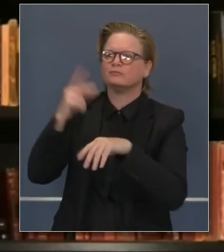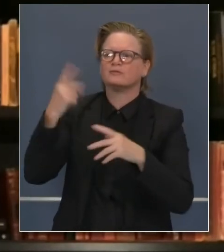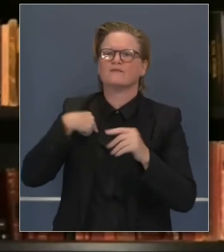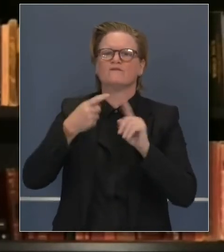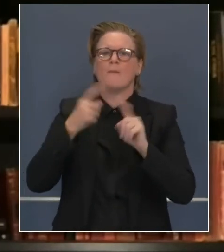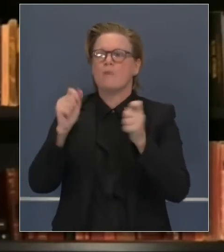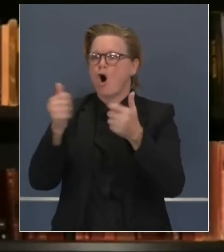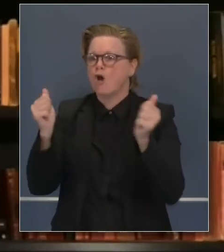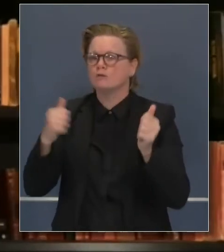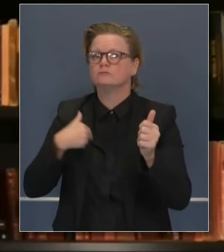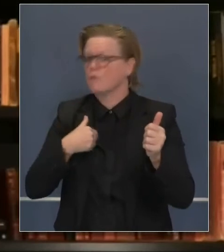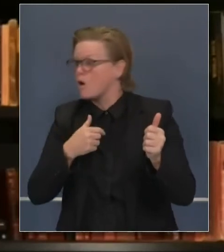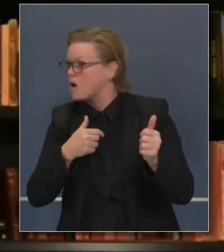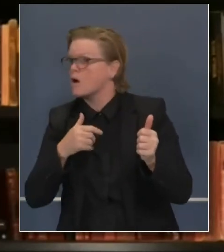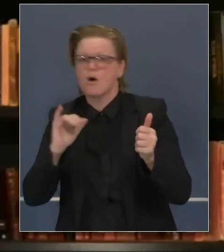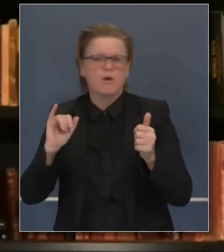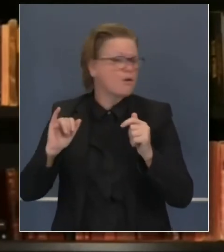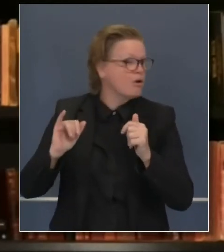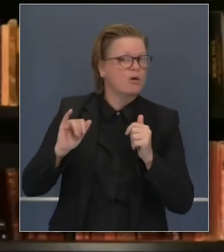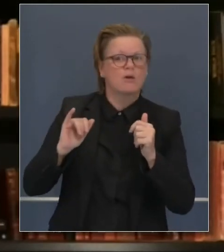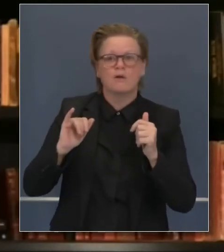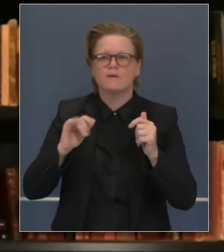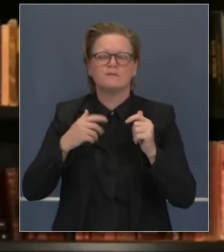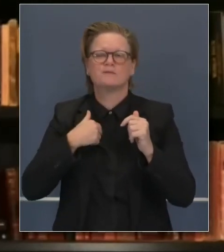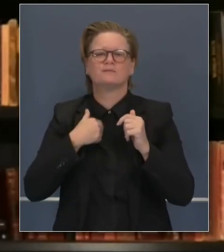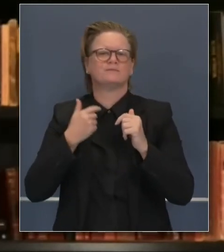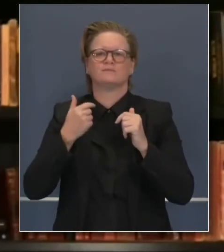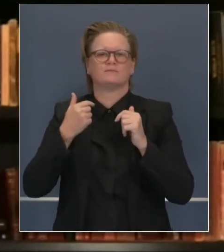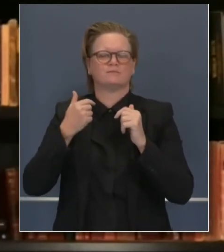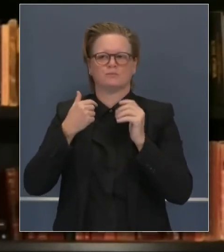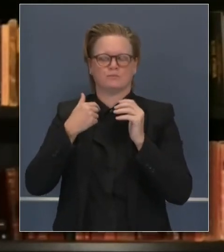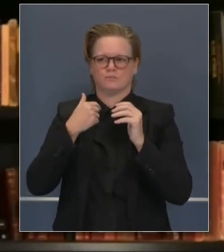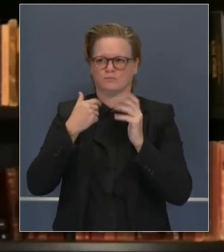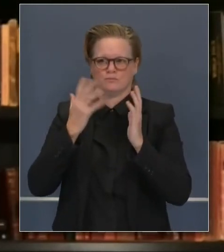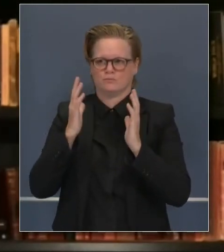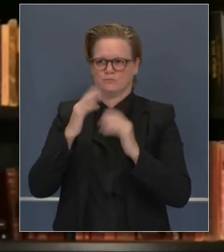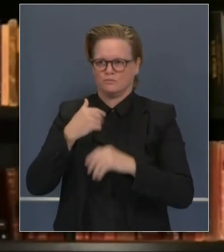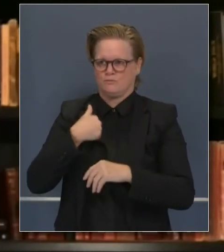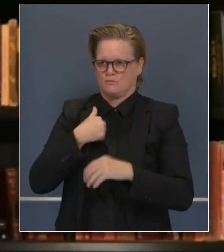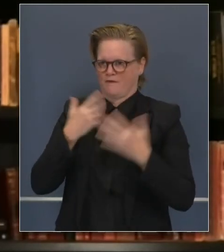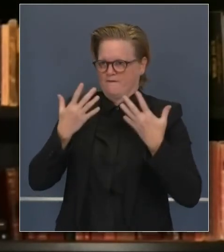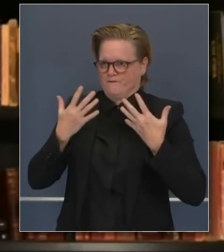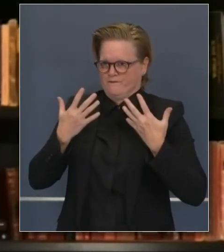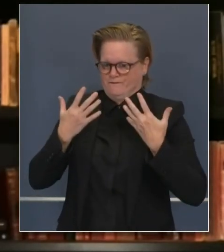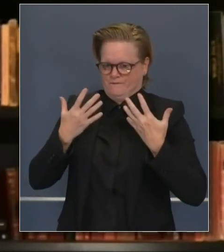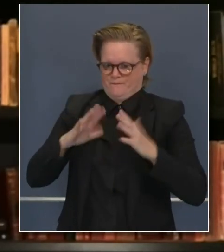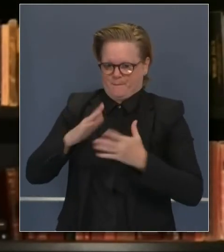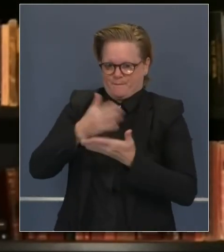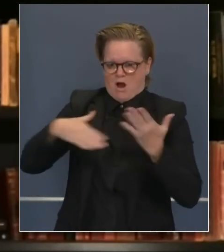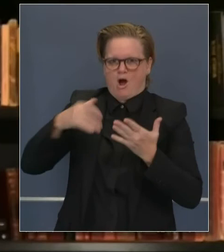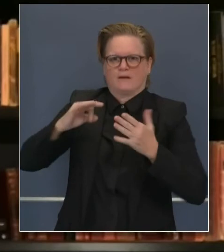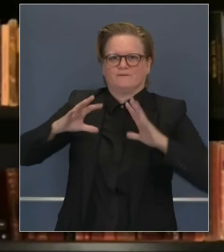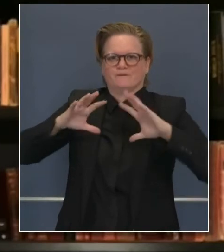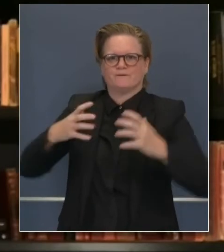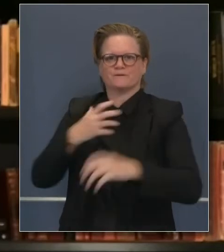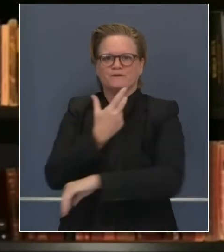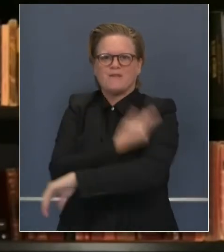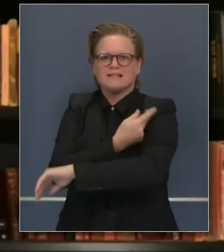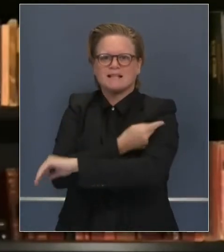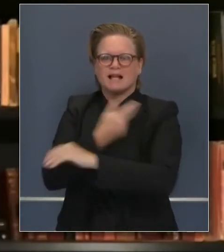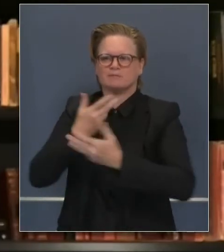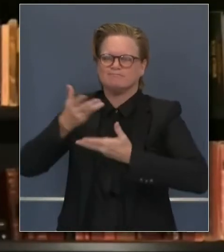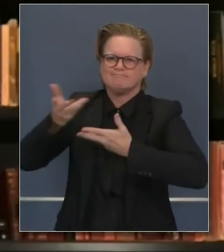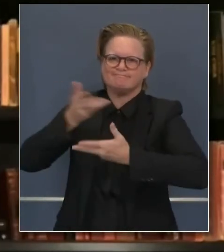will materialize. We have been part of this vaccine conversation as long or longer than almost any other state